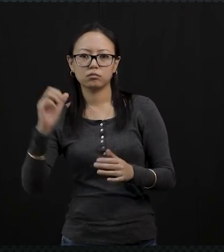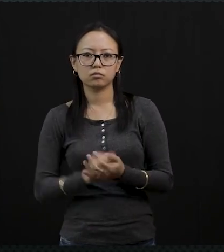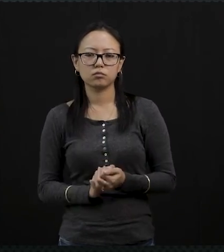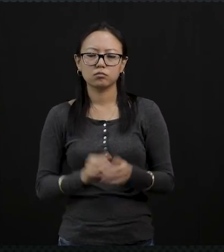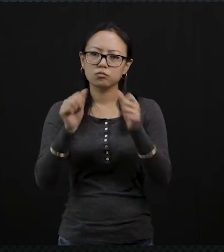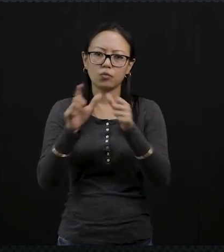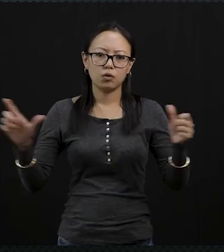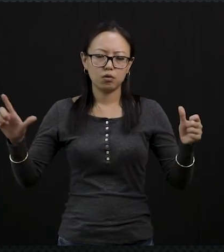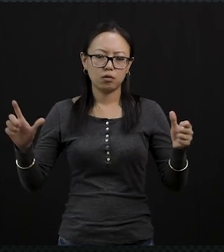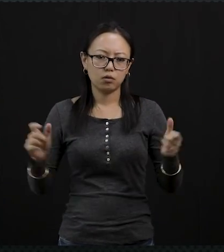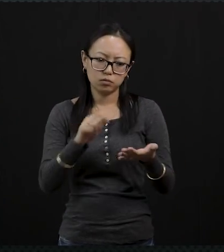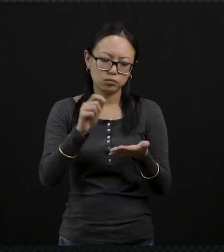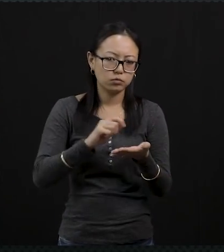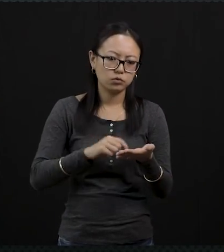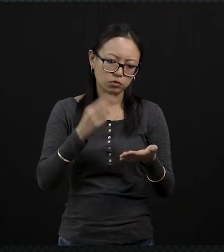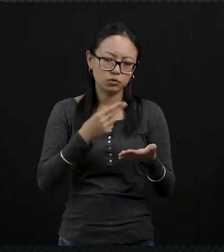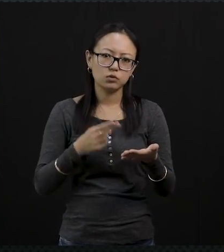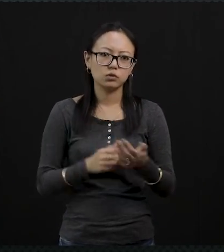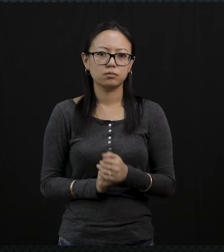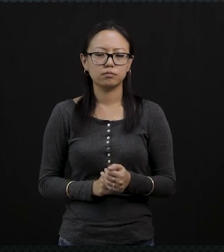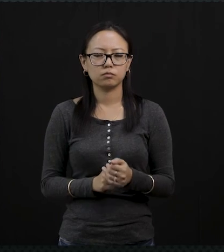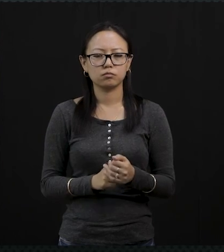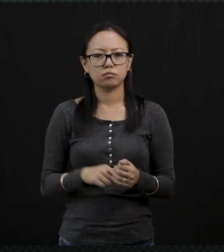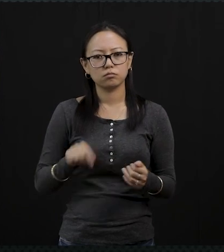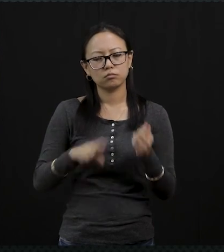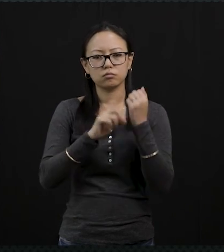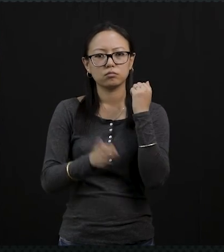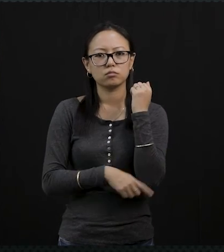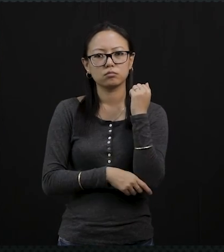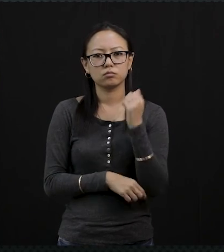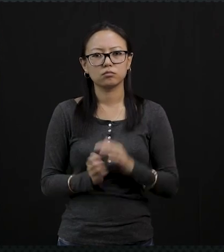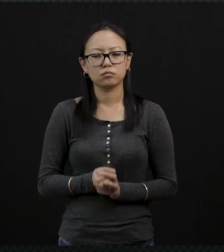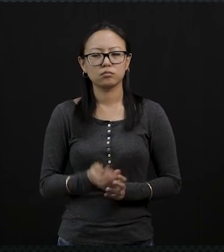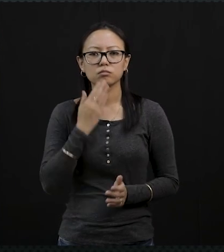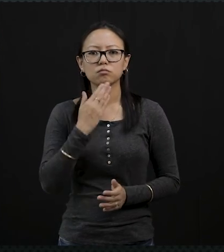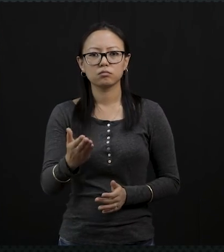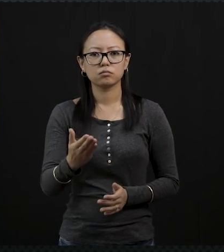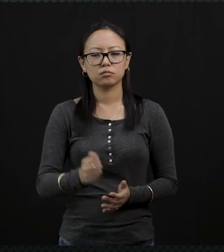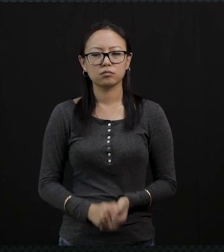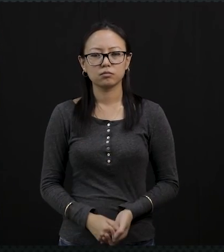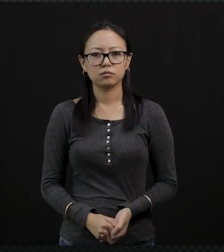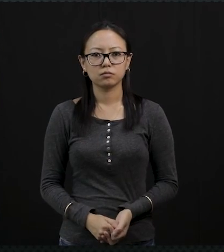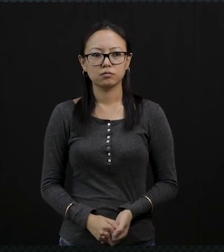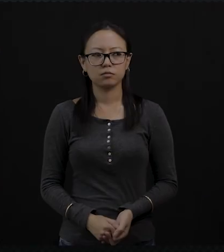you can color it, okay? So that comes to the end of this chapter. Thank you so much, students.